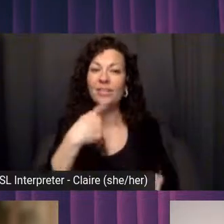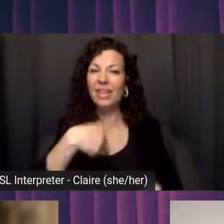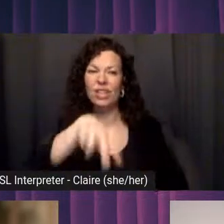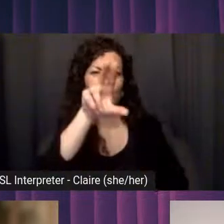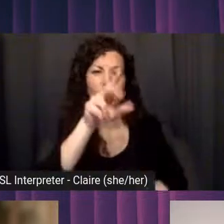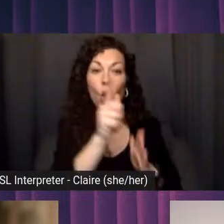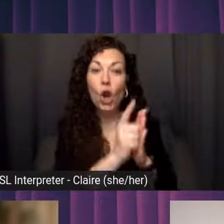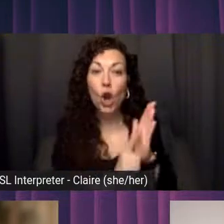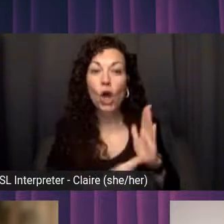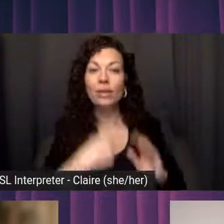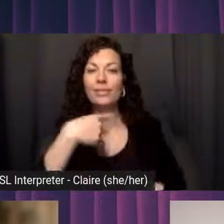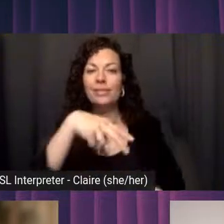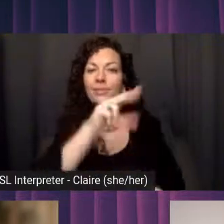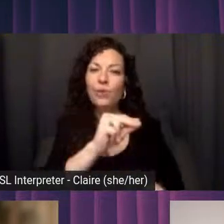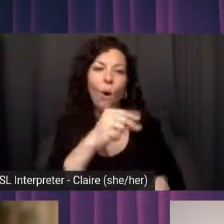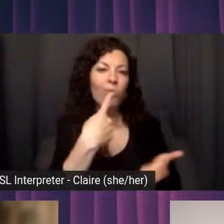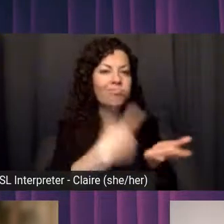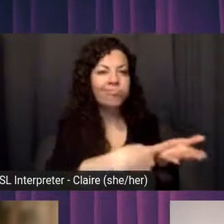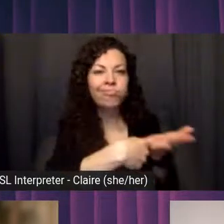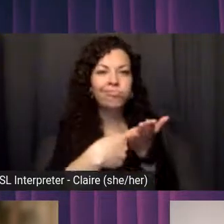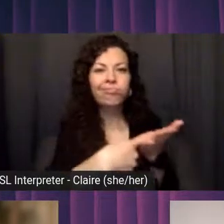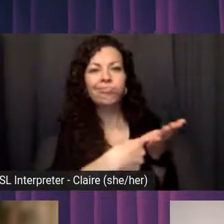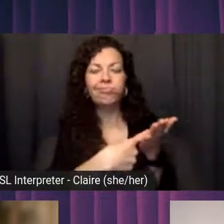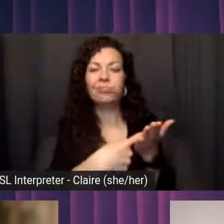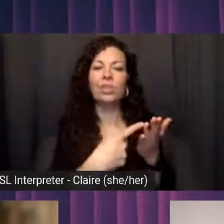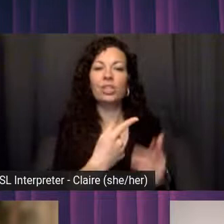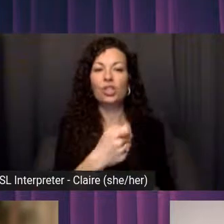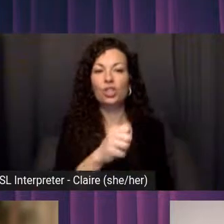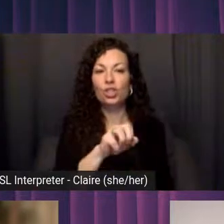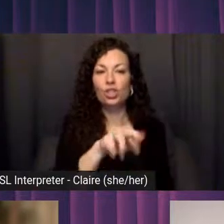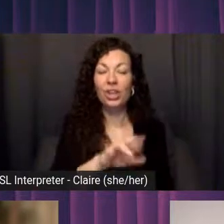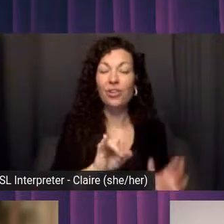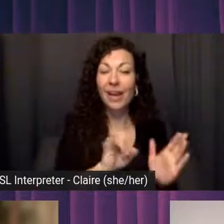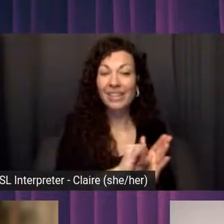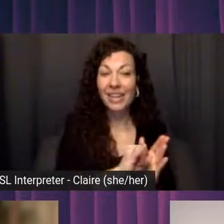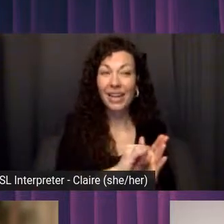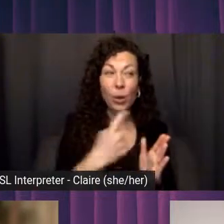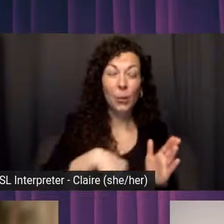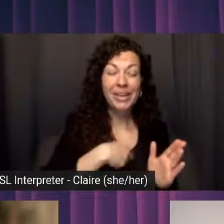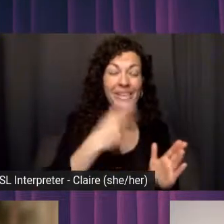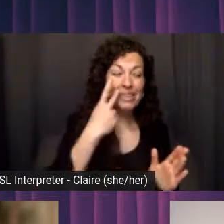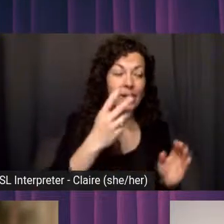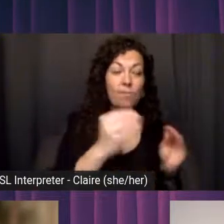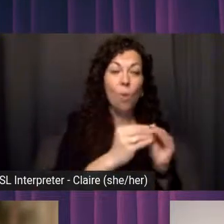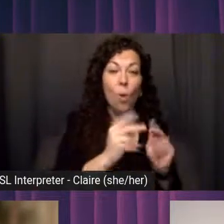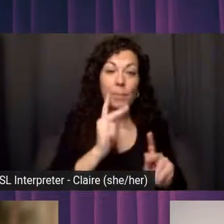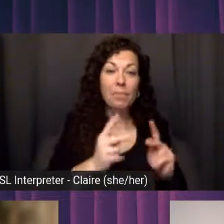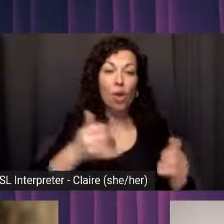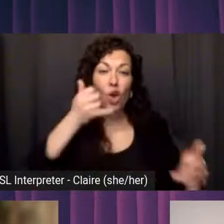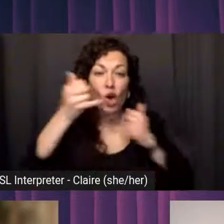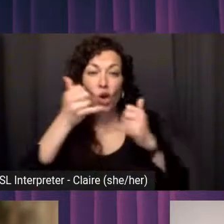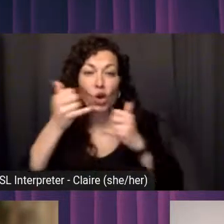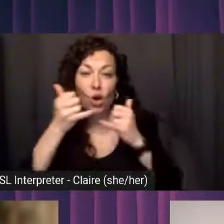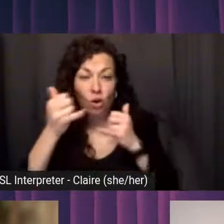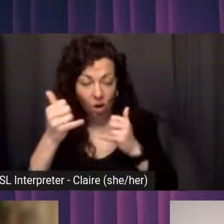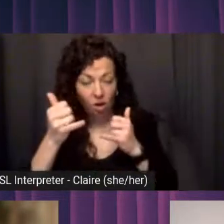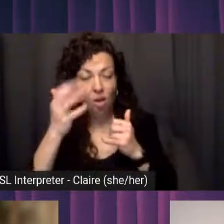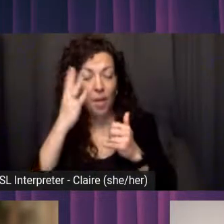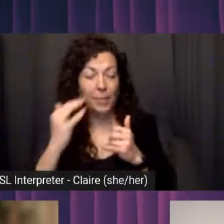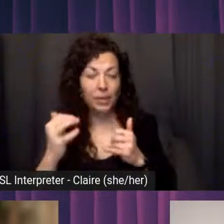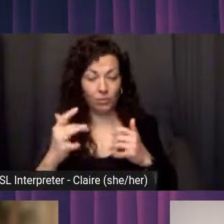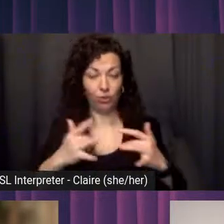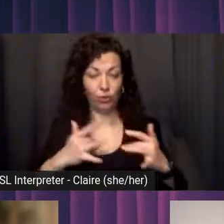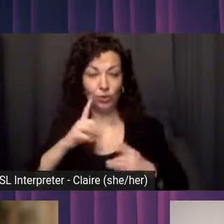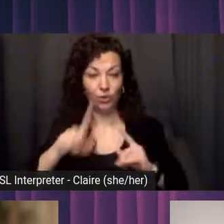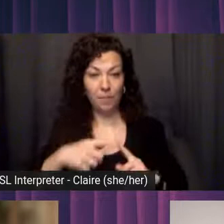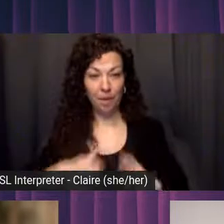their data is the reason that we know this and we can advocate for the mental health of trans and non-binary people. And the other thing is